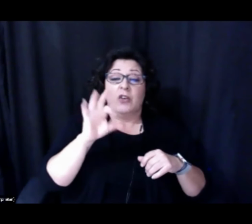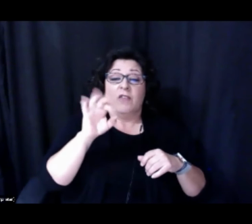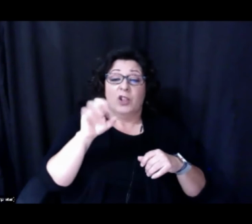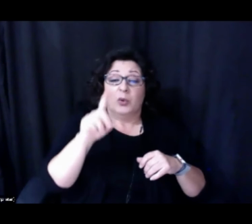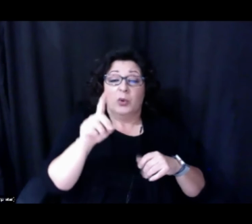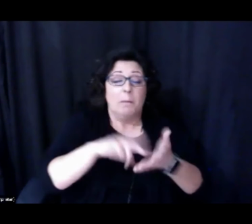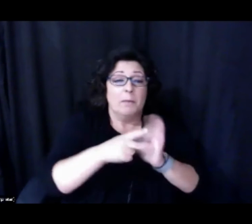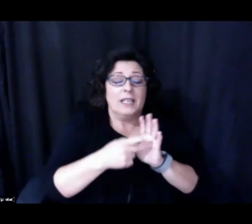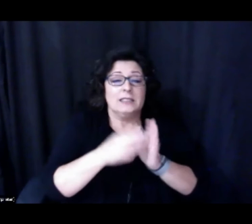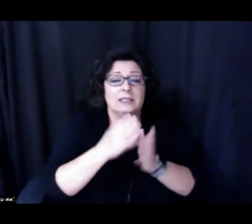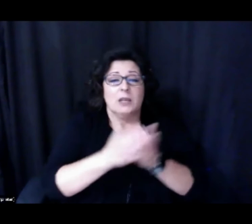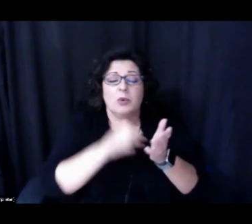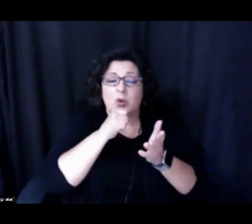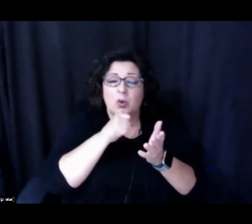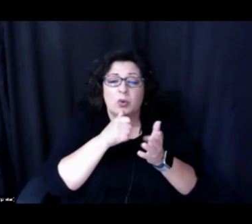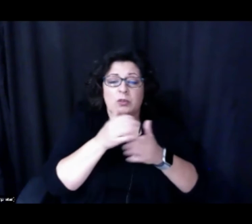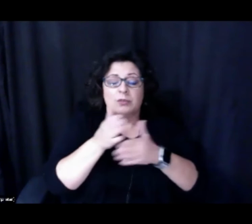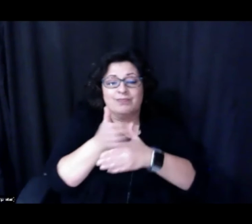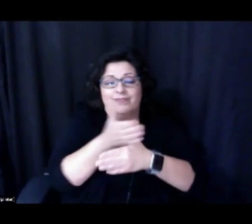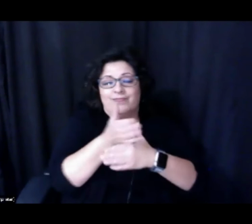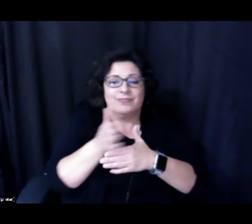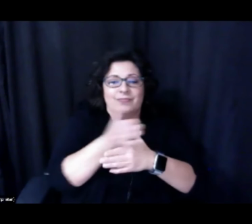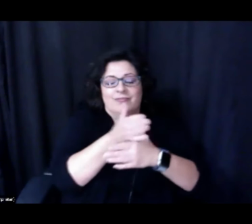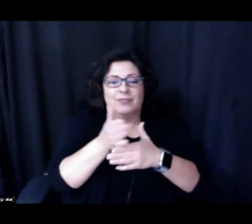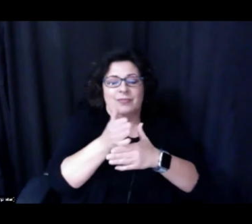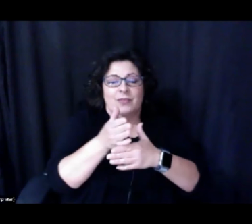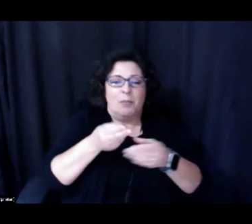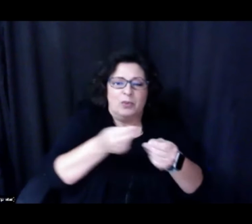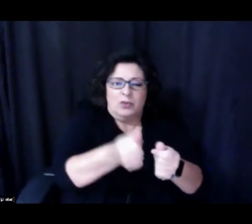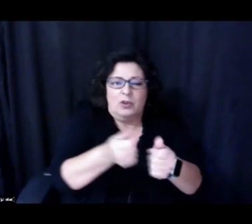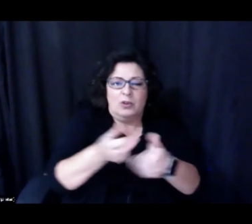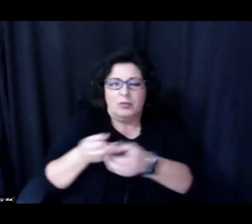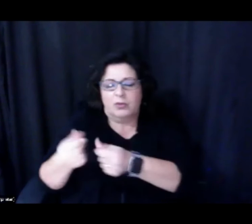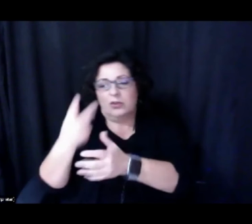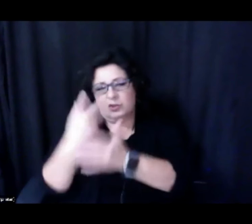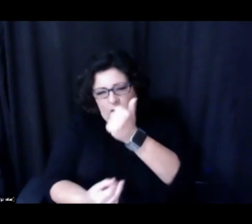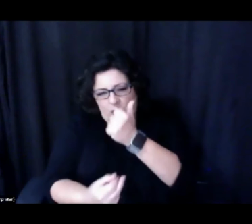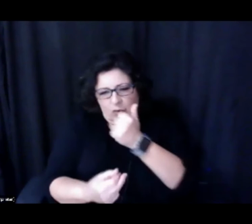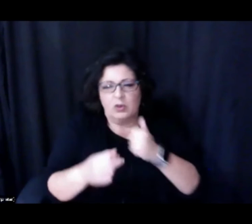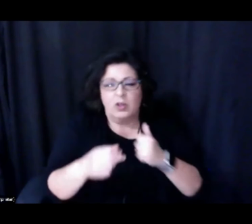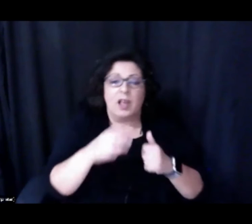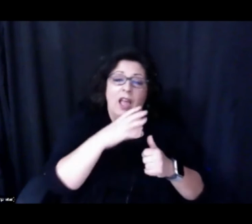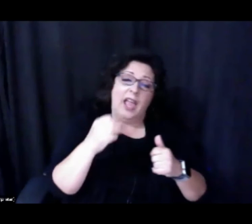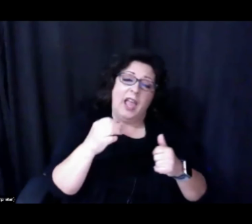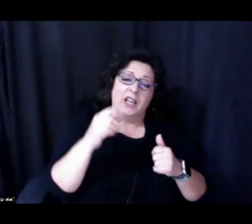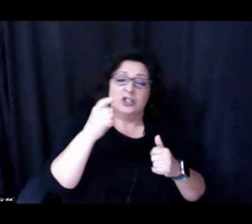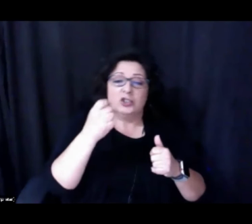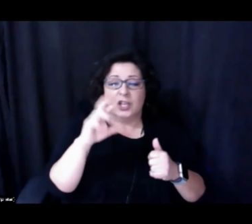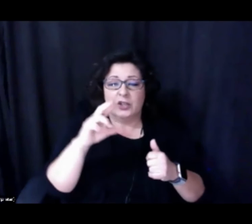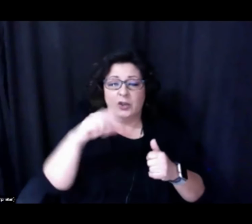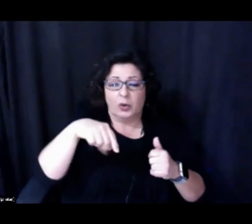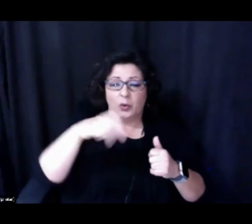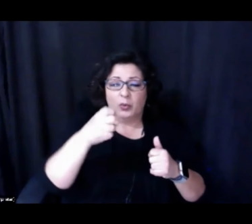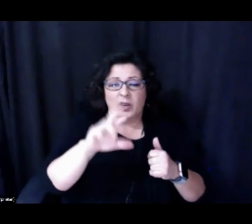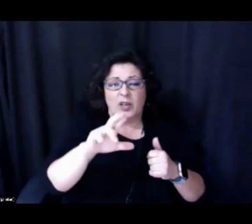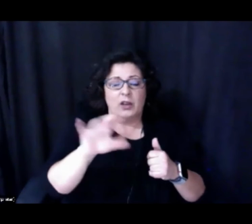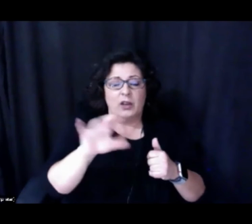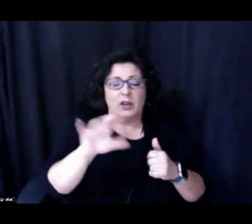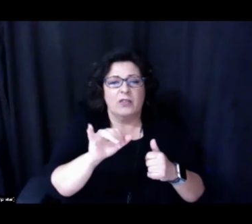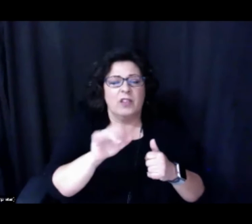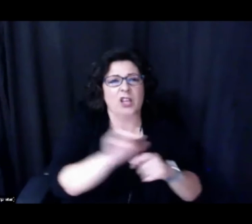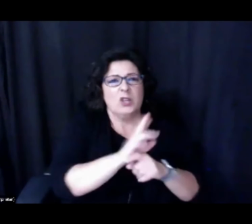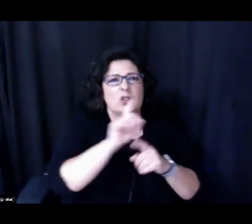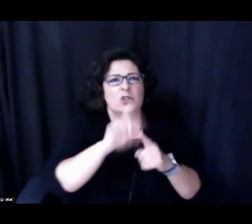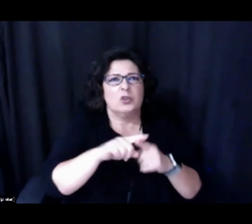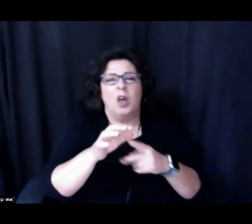who is fluid between different genders. And genderqueer, sometimes I've seen it used as an alternative